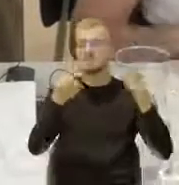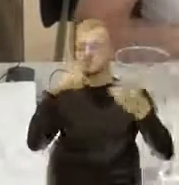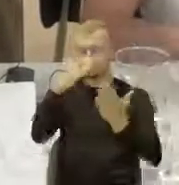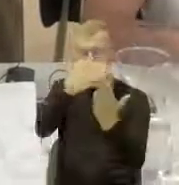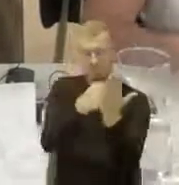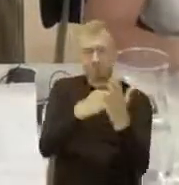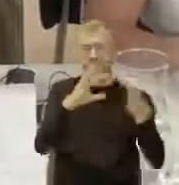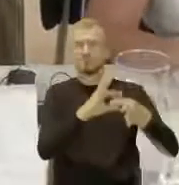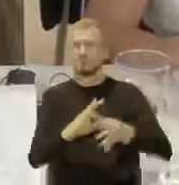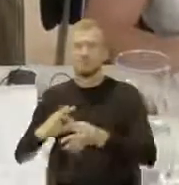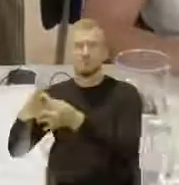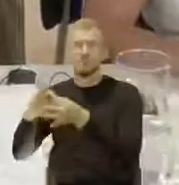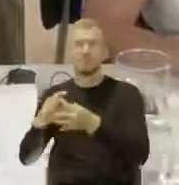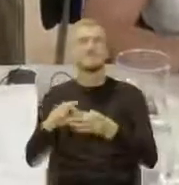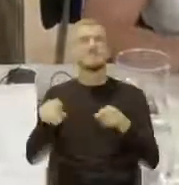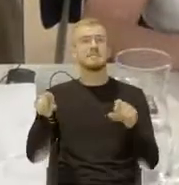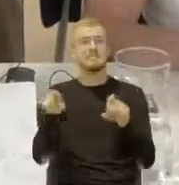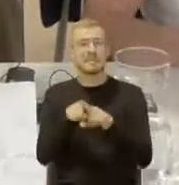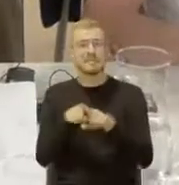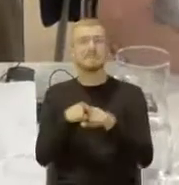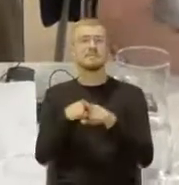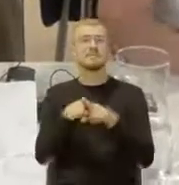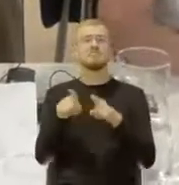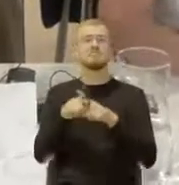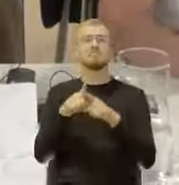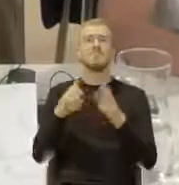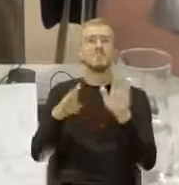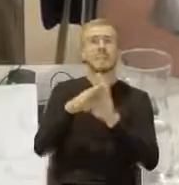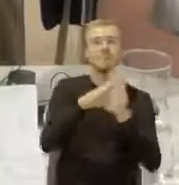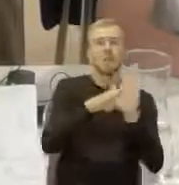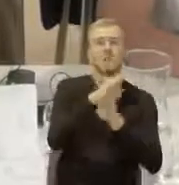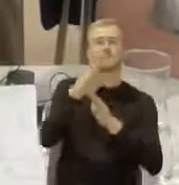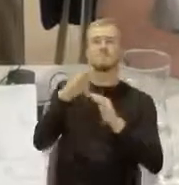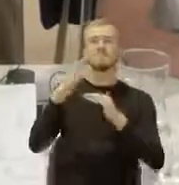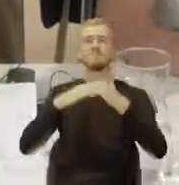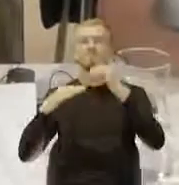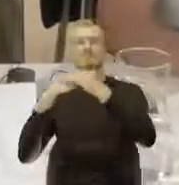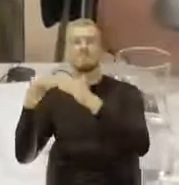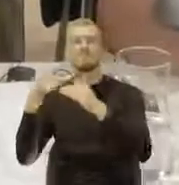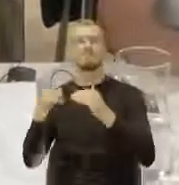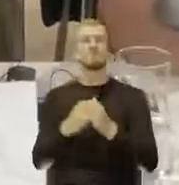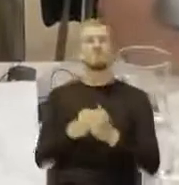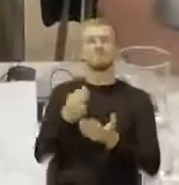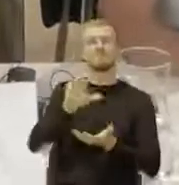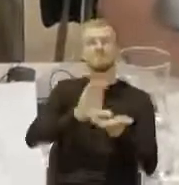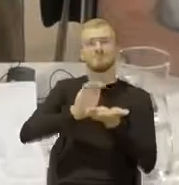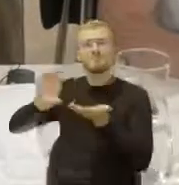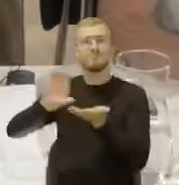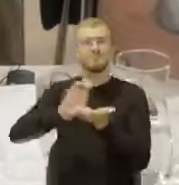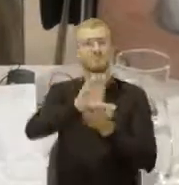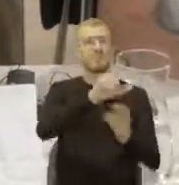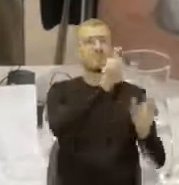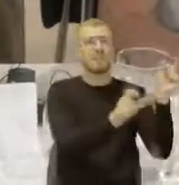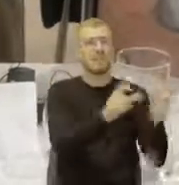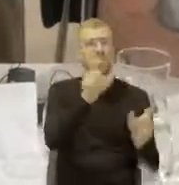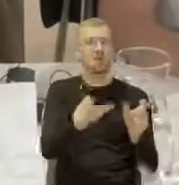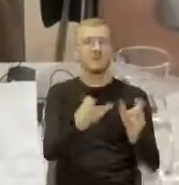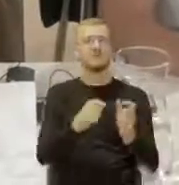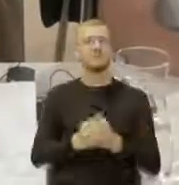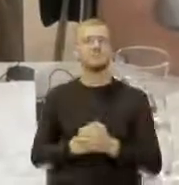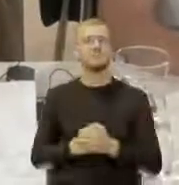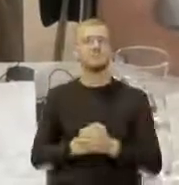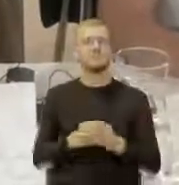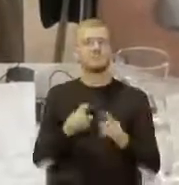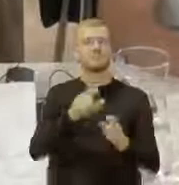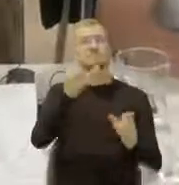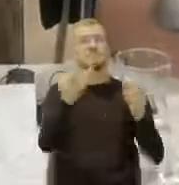public investment, but also inadequate staffing. Colleagues and partners, we hear so often